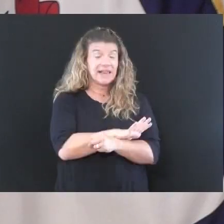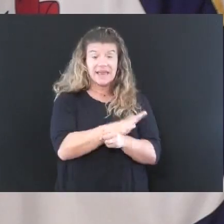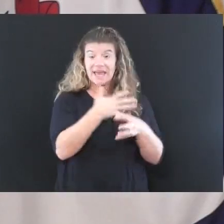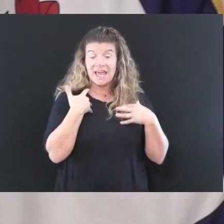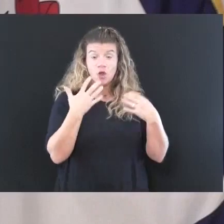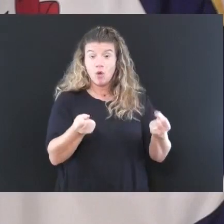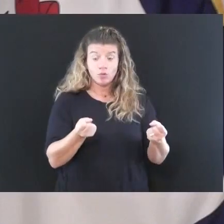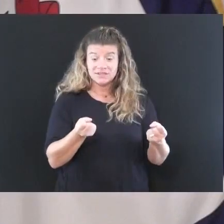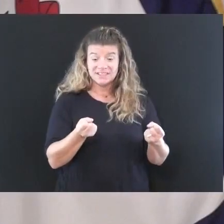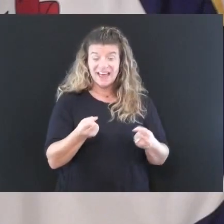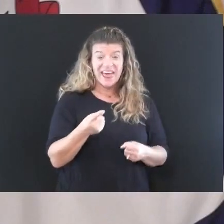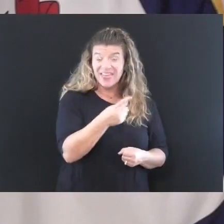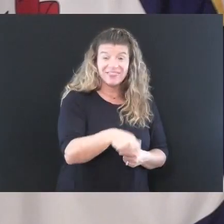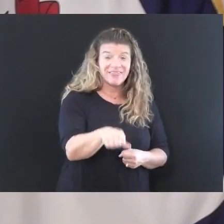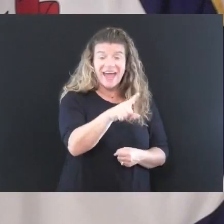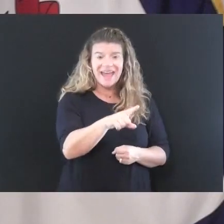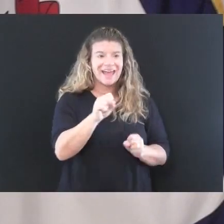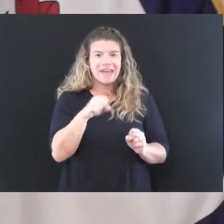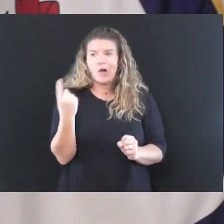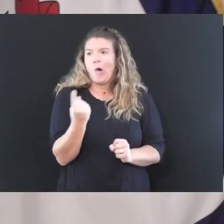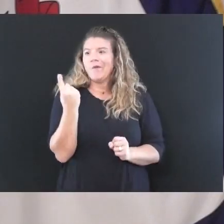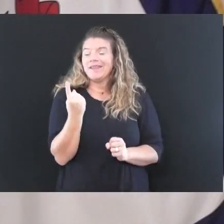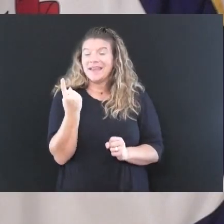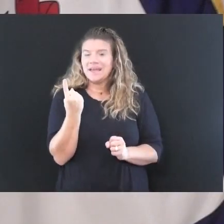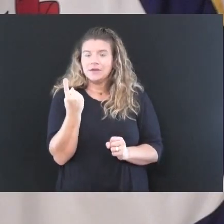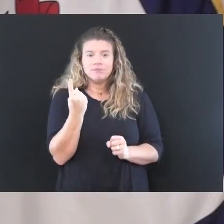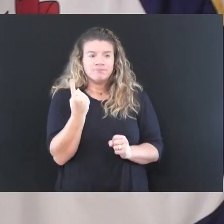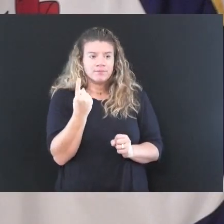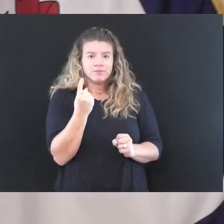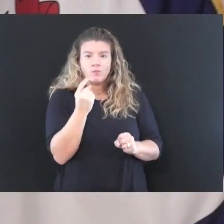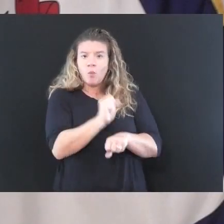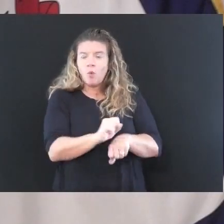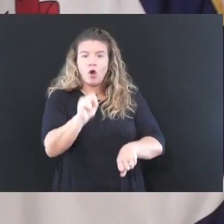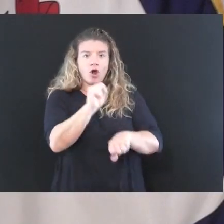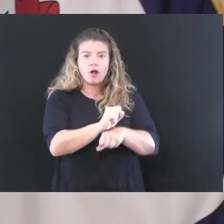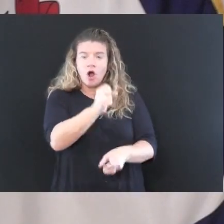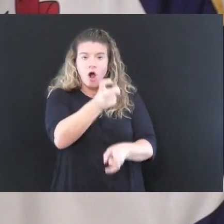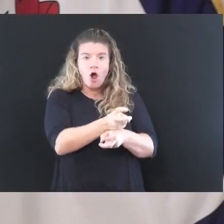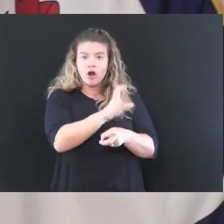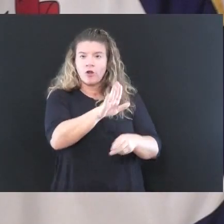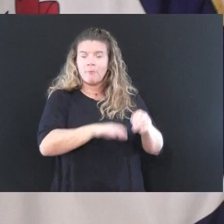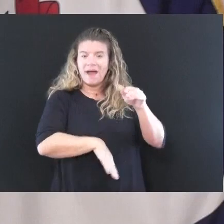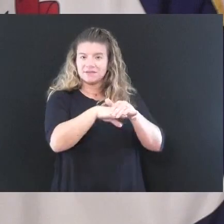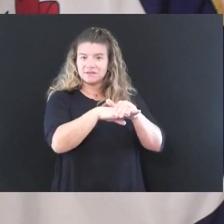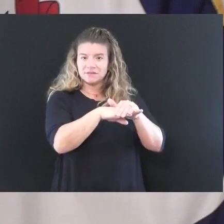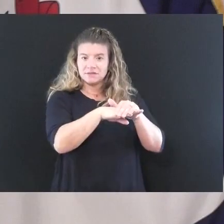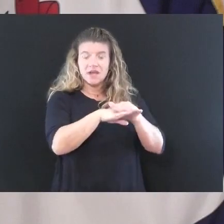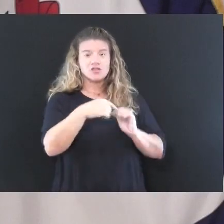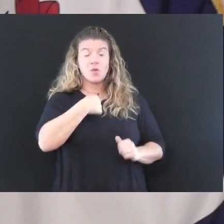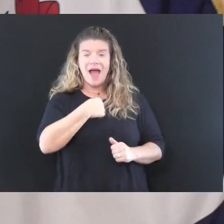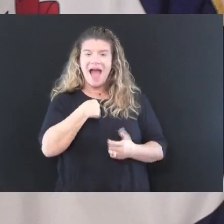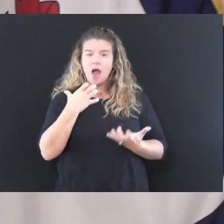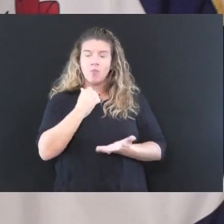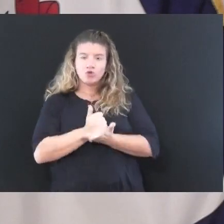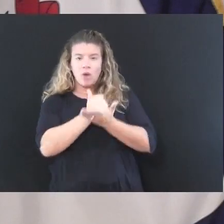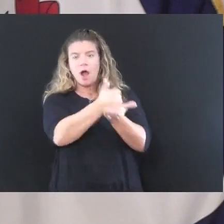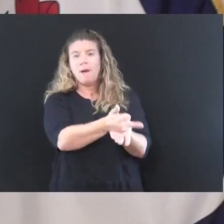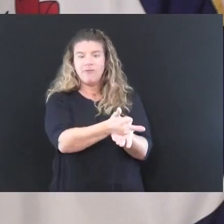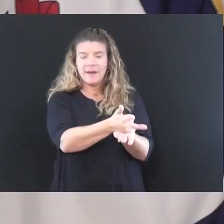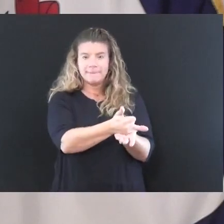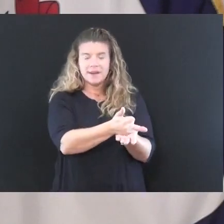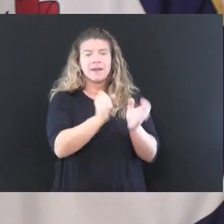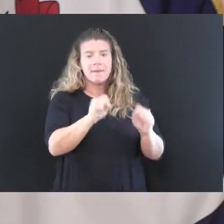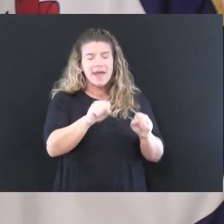They can't do but so much. And what I want to do is I want to help them in every way to be able to